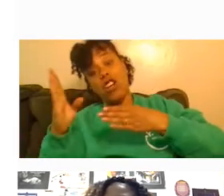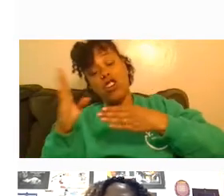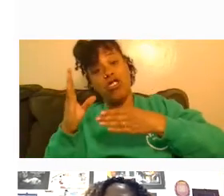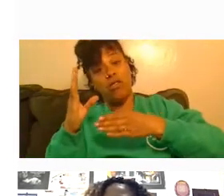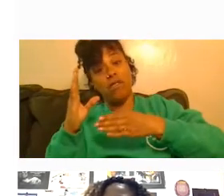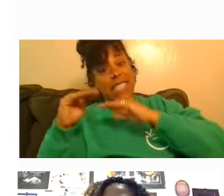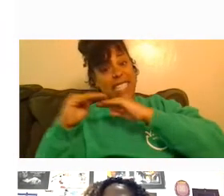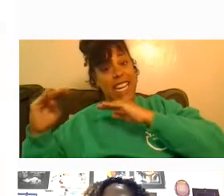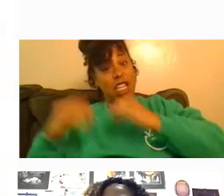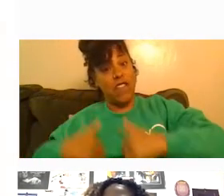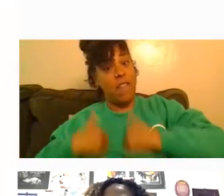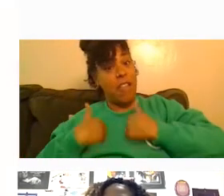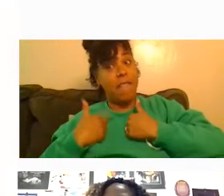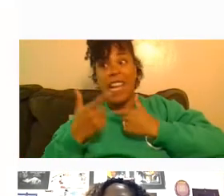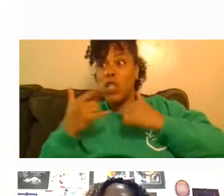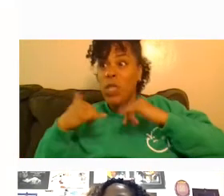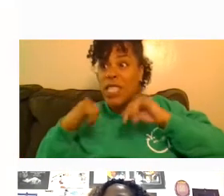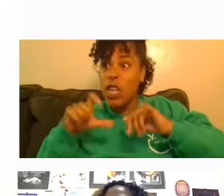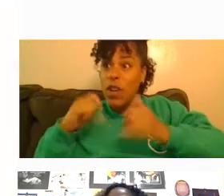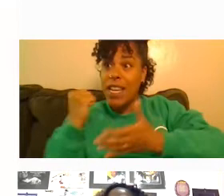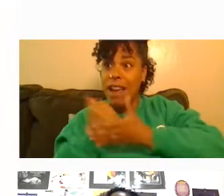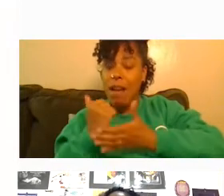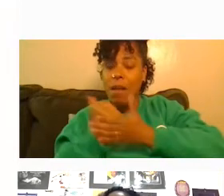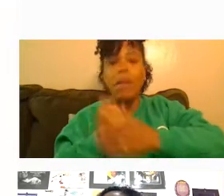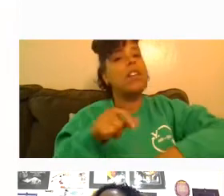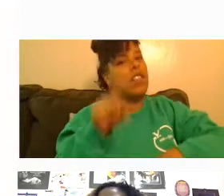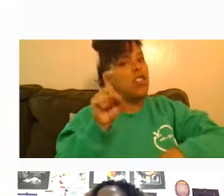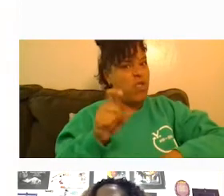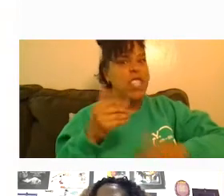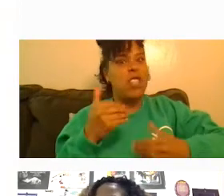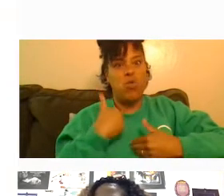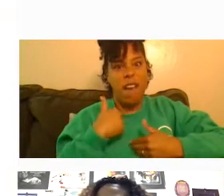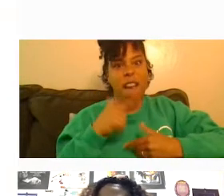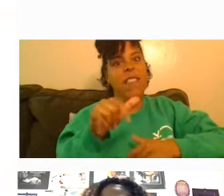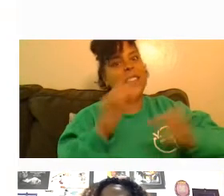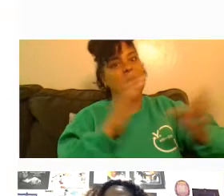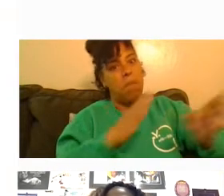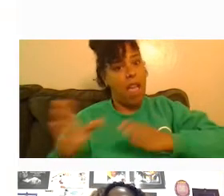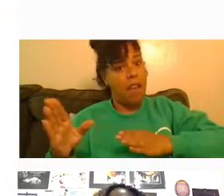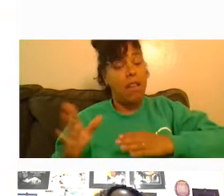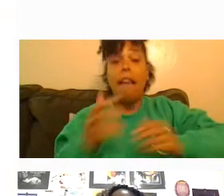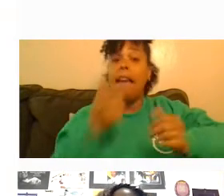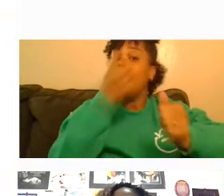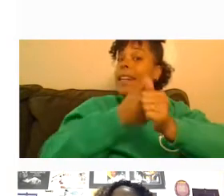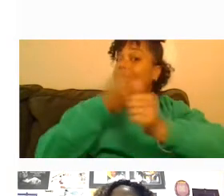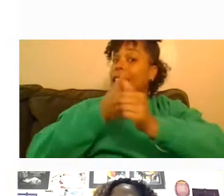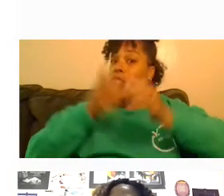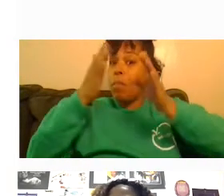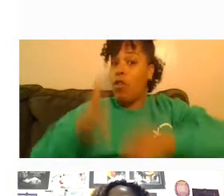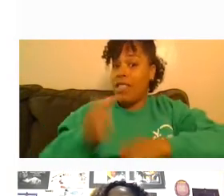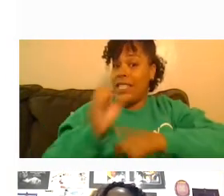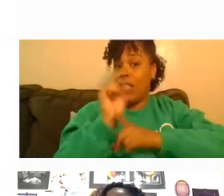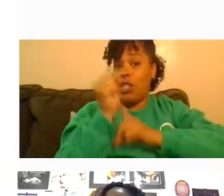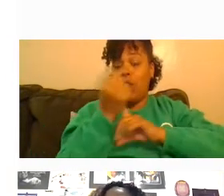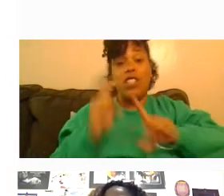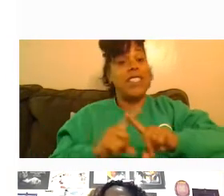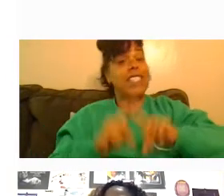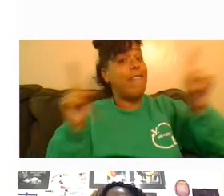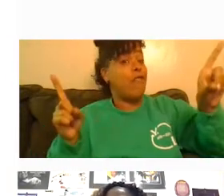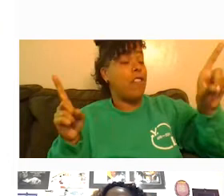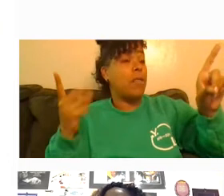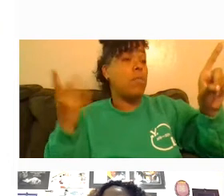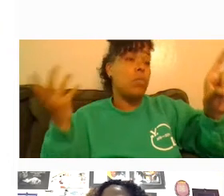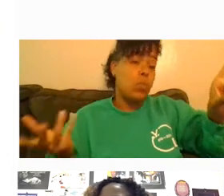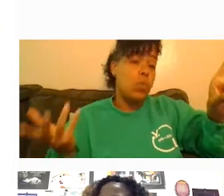need to have this plan in place. See, how much is enough? We don't know. Everyone's situation is different. So a consumer tip tells you buy life